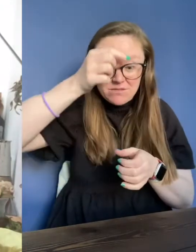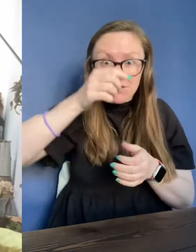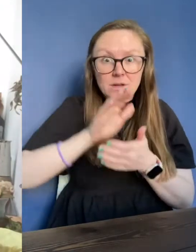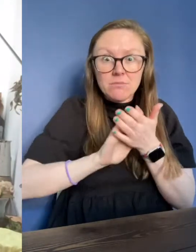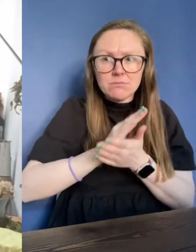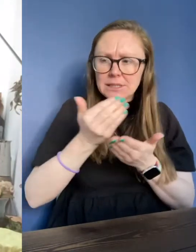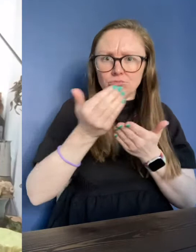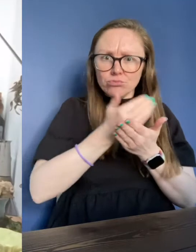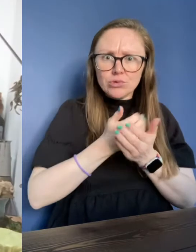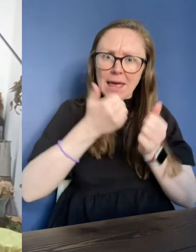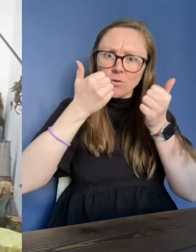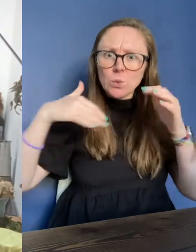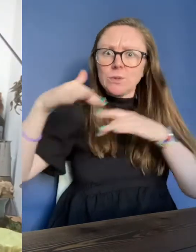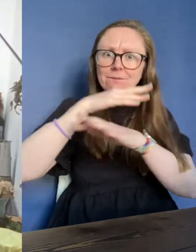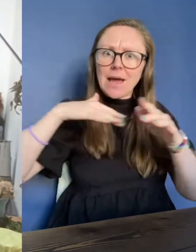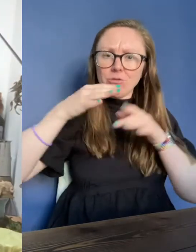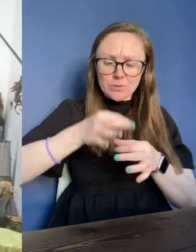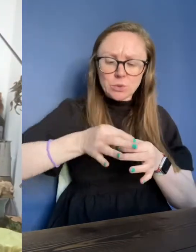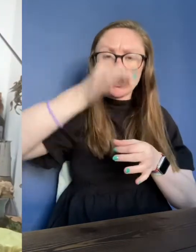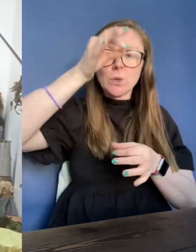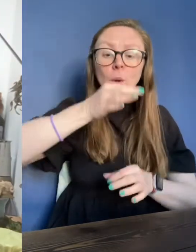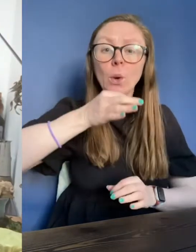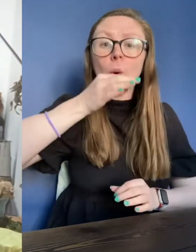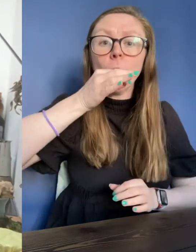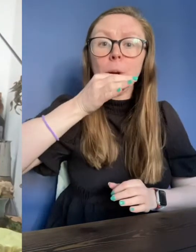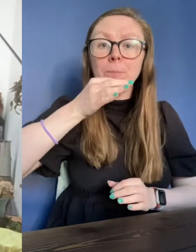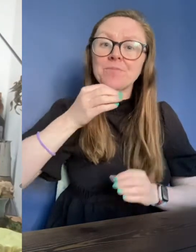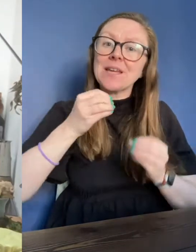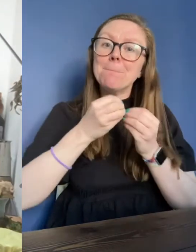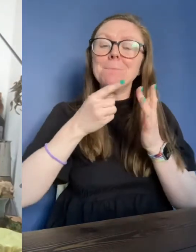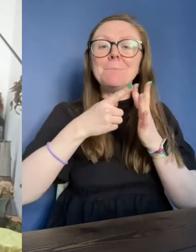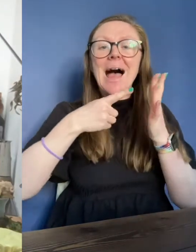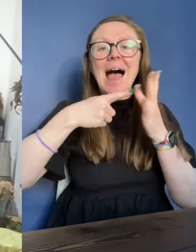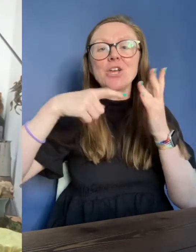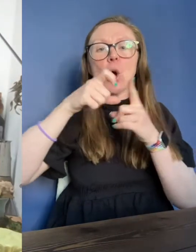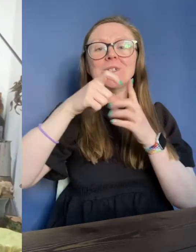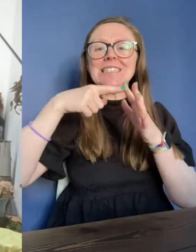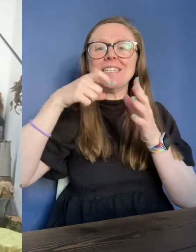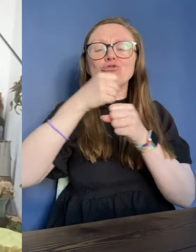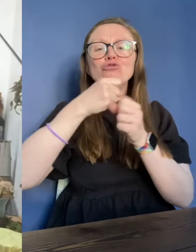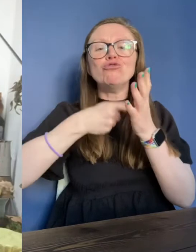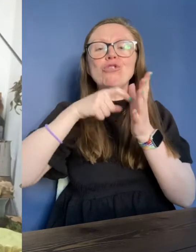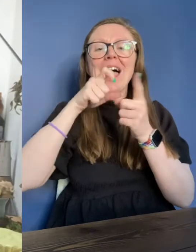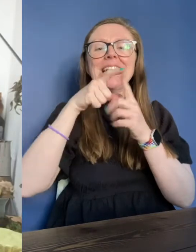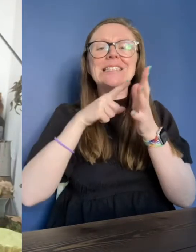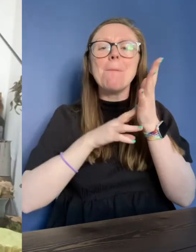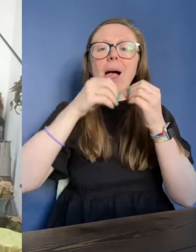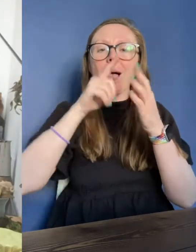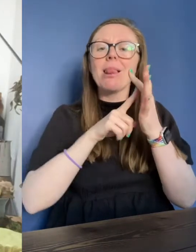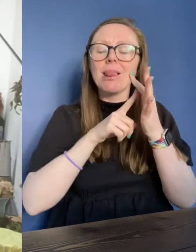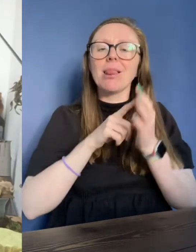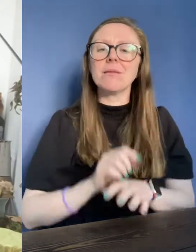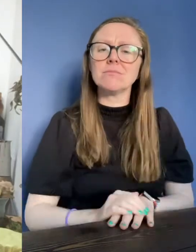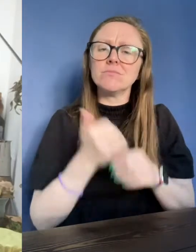straw. Here's some of our biodegradable straws that we cut between the backs of the Himalayan balsam